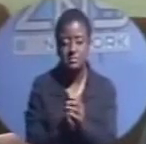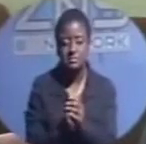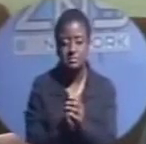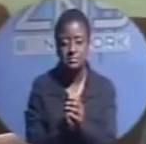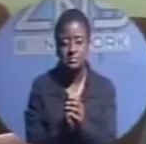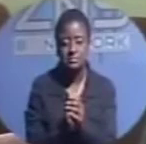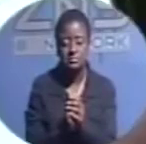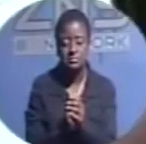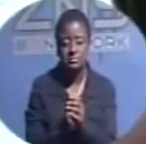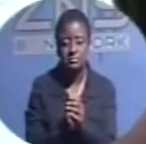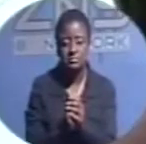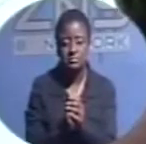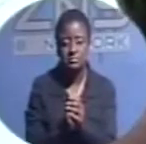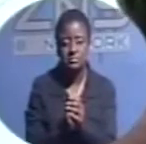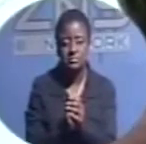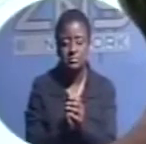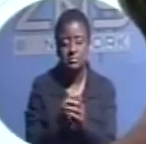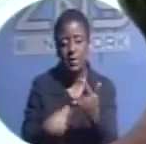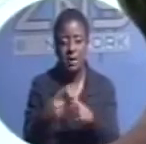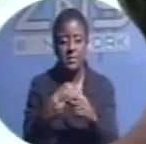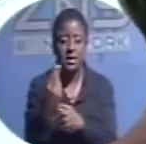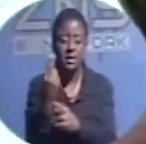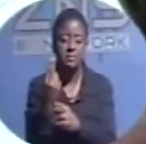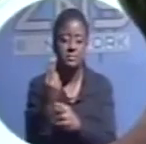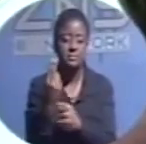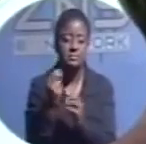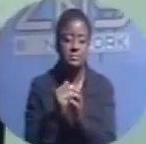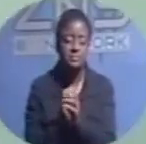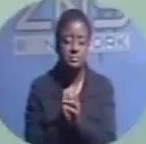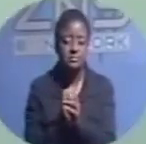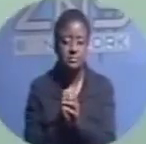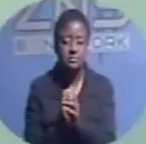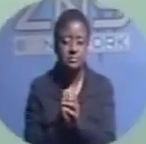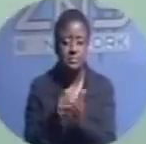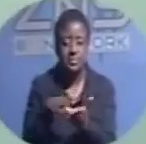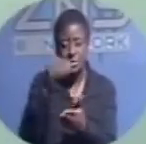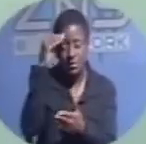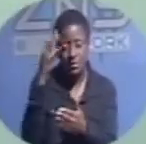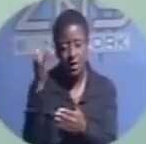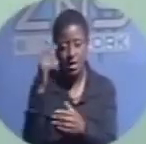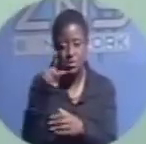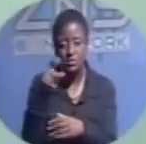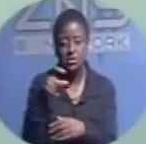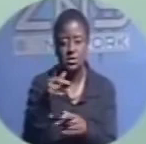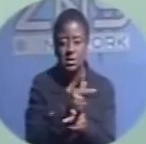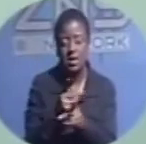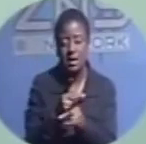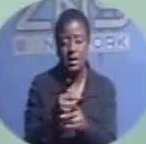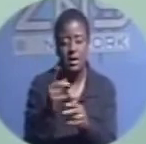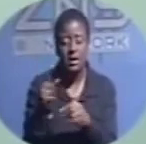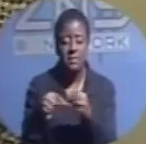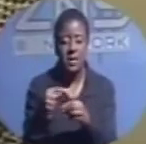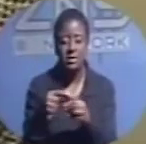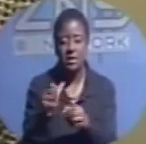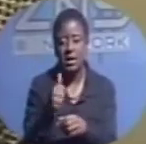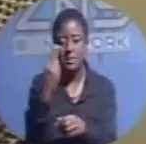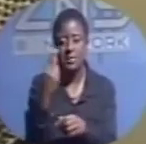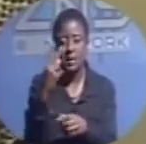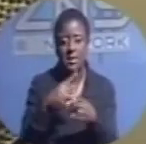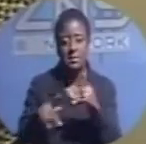Fern Carey. And coming up, find out why you should care about an upcoming ball. That and more in a moment.